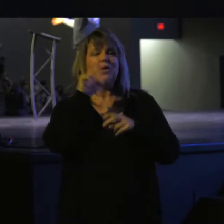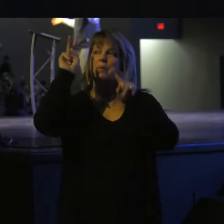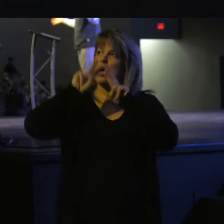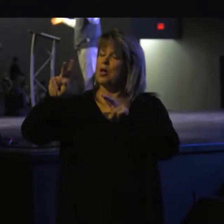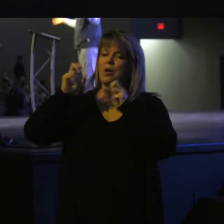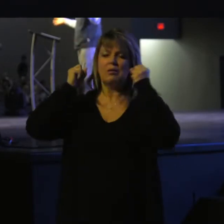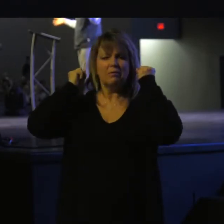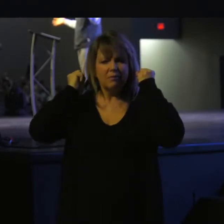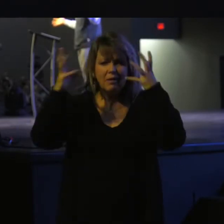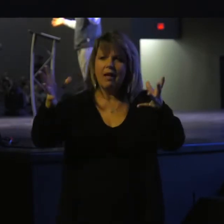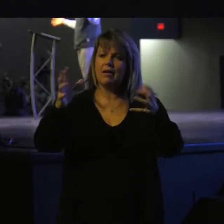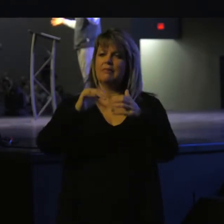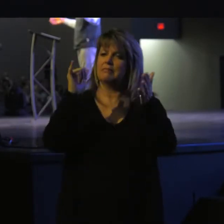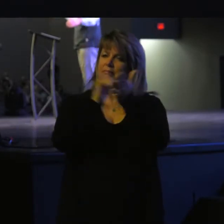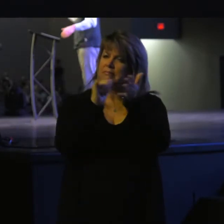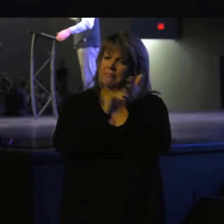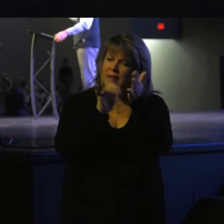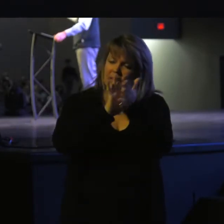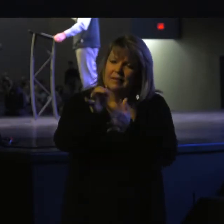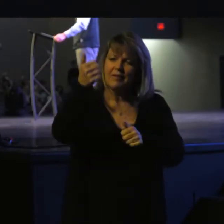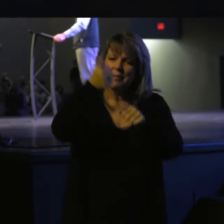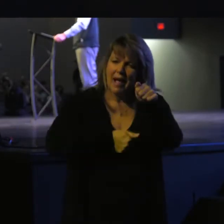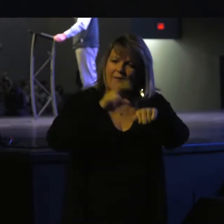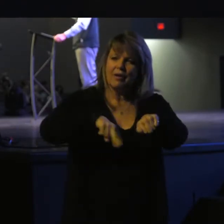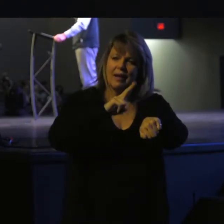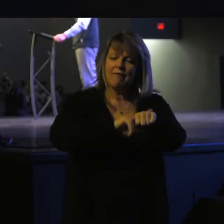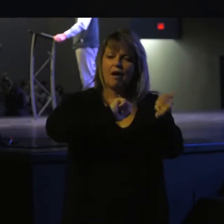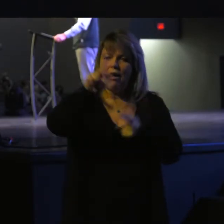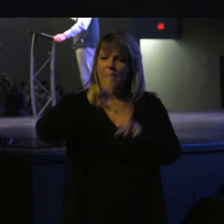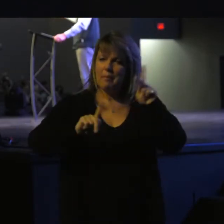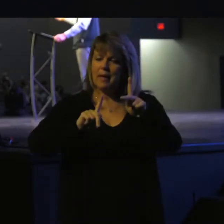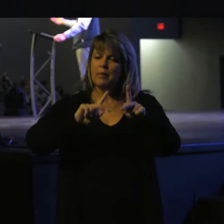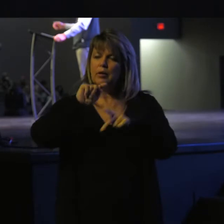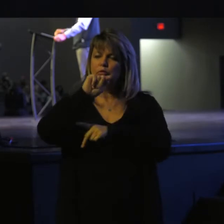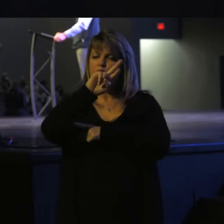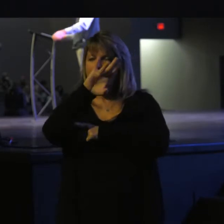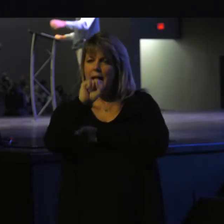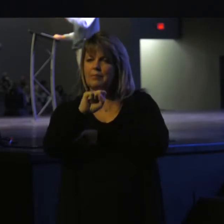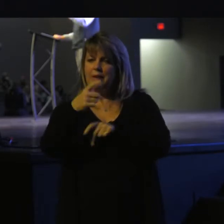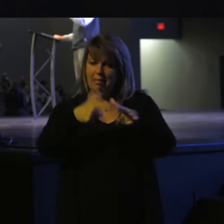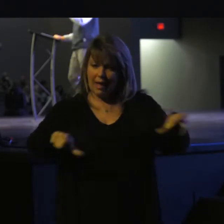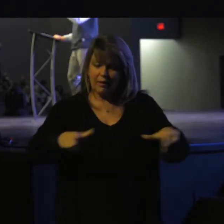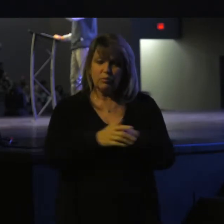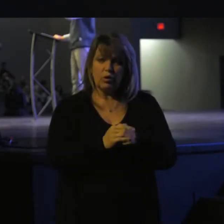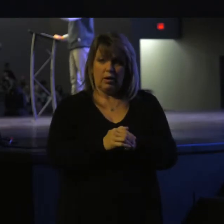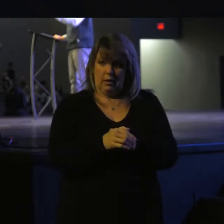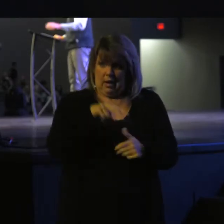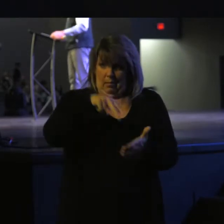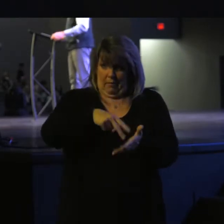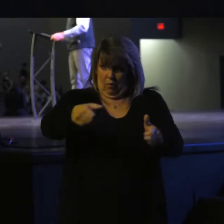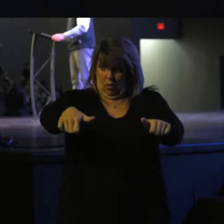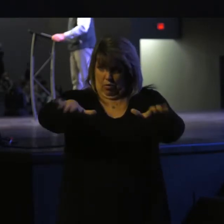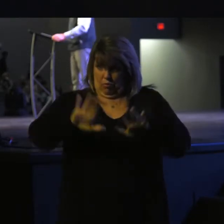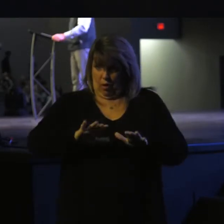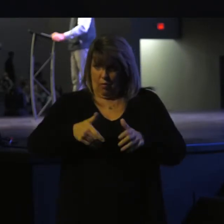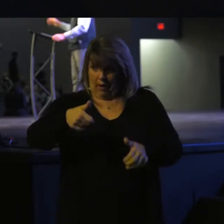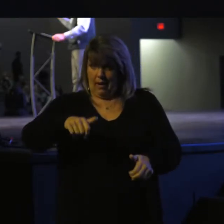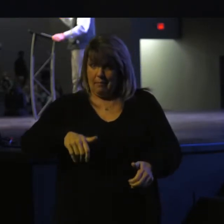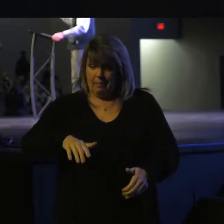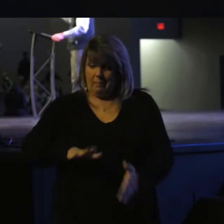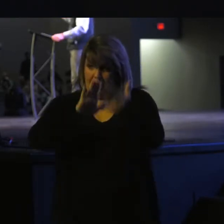great multitude that no one could number, from every nation, from all peoples and tribes and languages, where? Standing before the throne and before